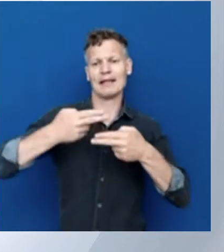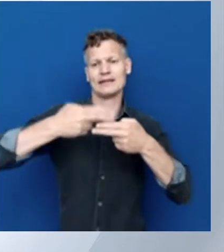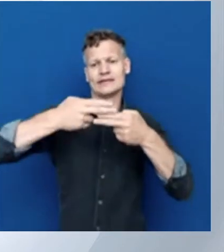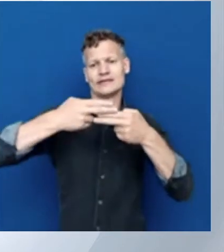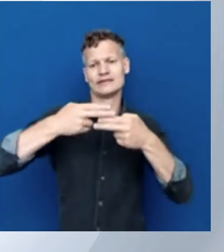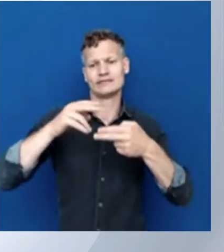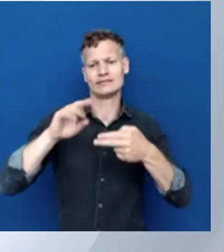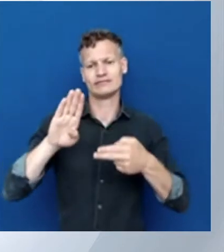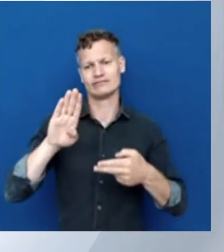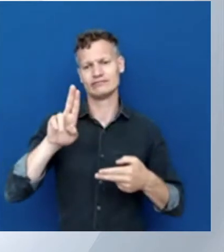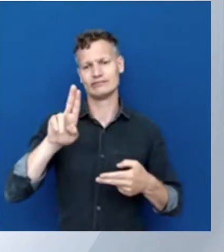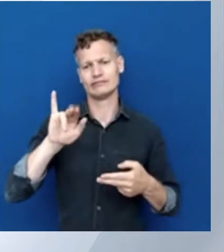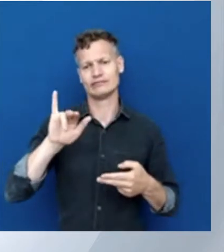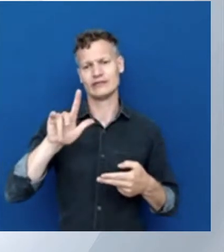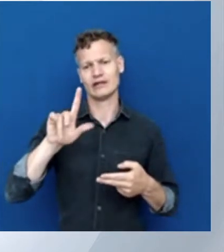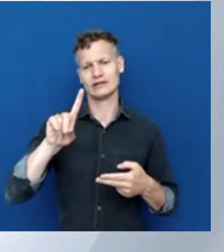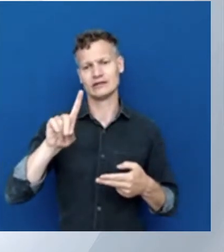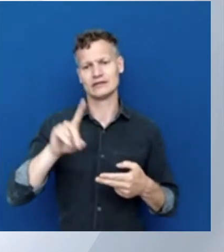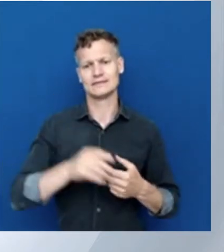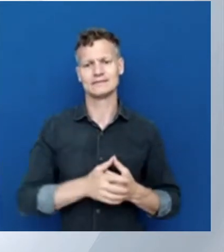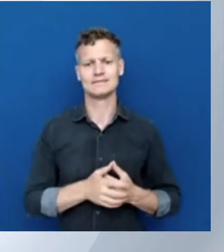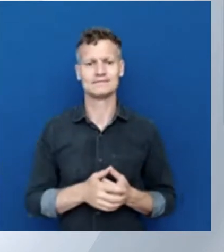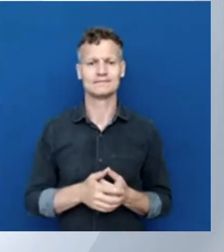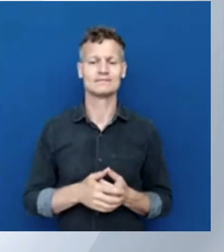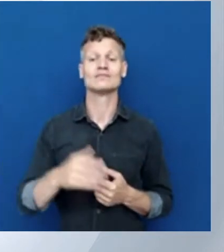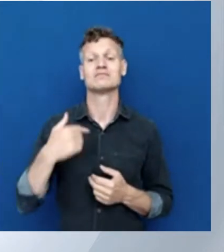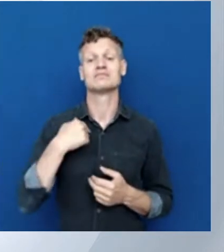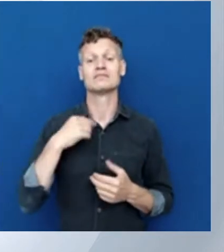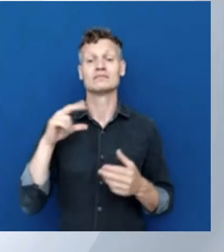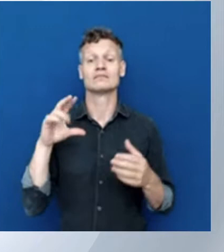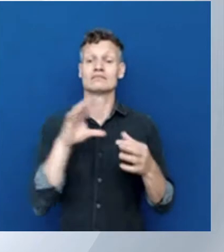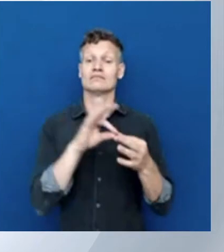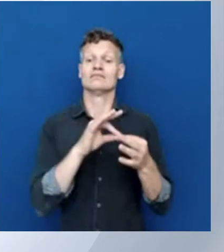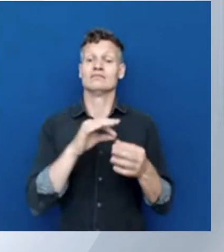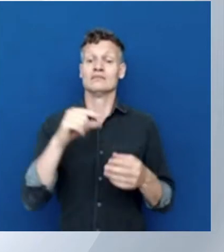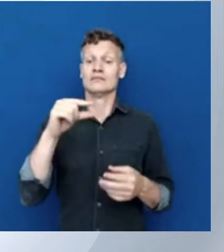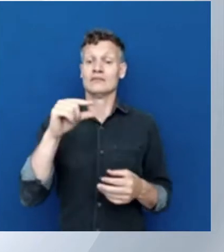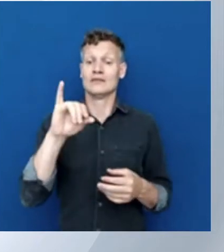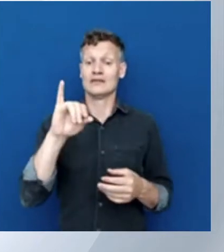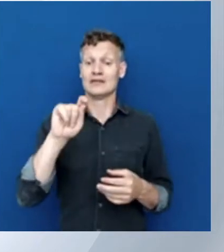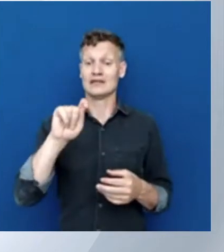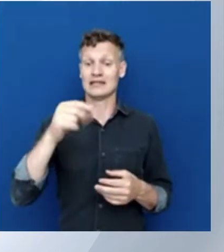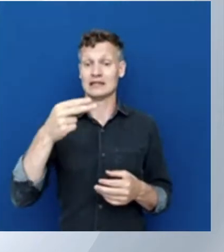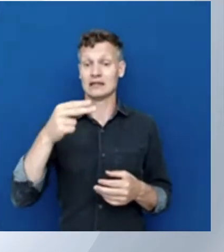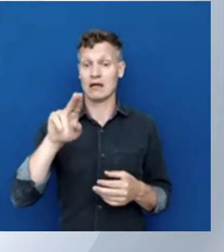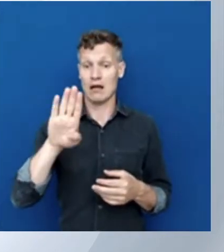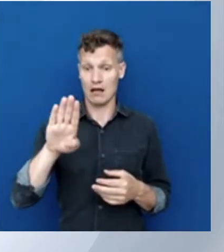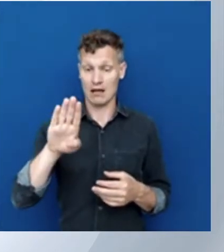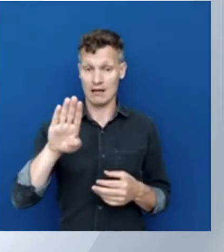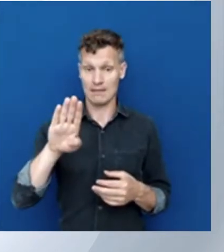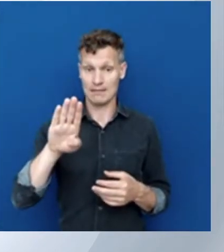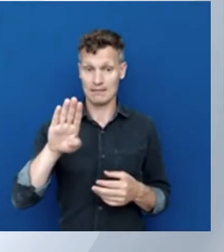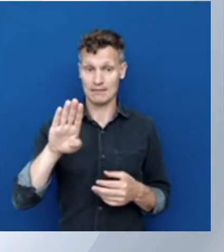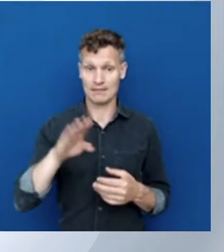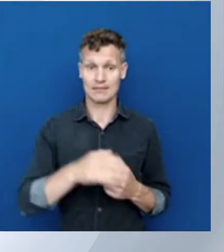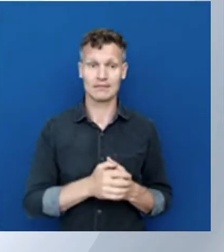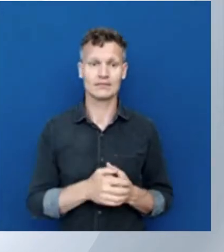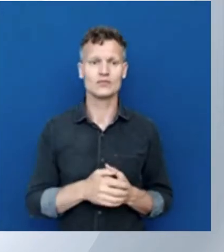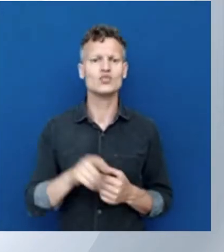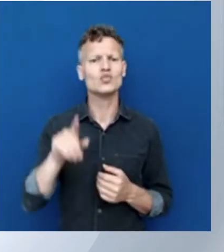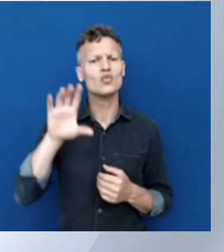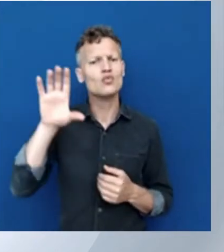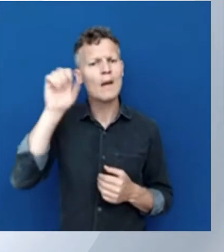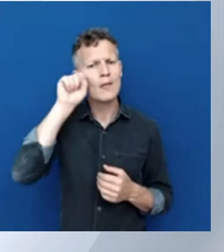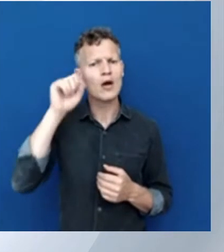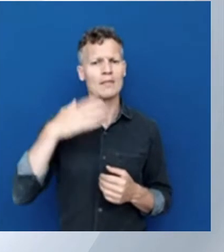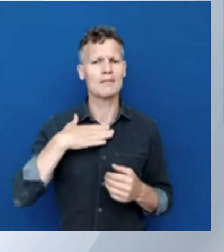And I want to use GitHub because I've already got a YAML file that I've got in that. Remember on my Visual Studio here